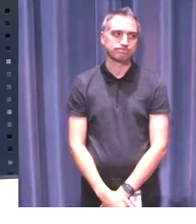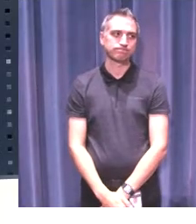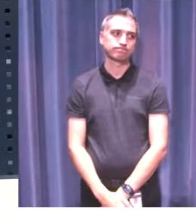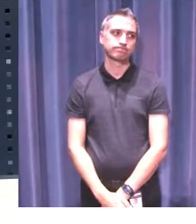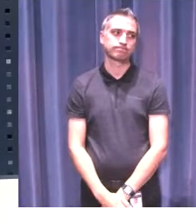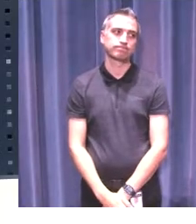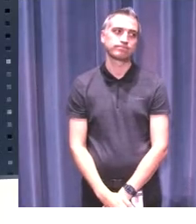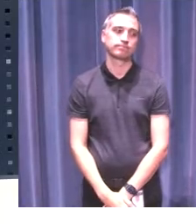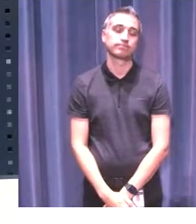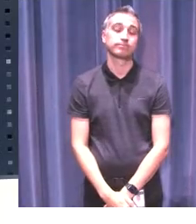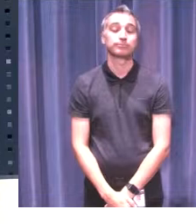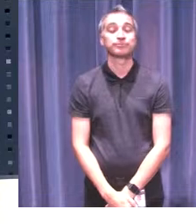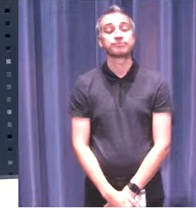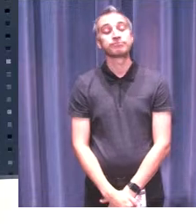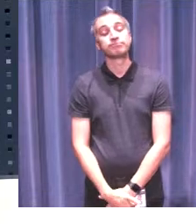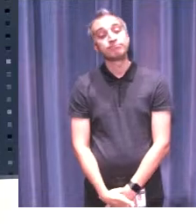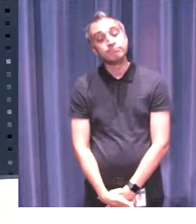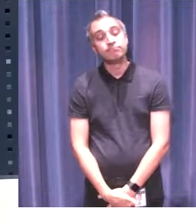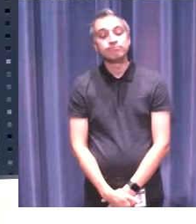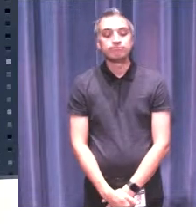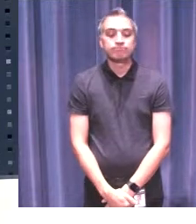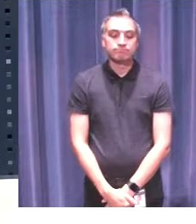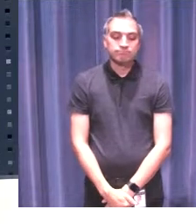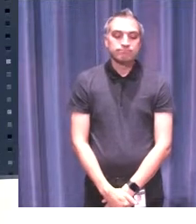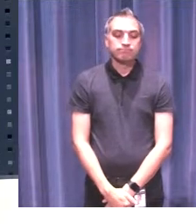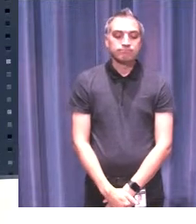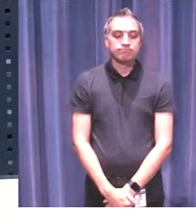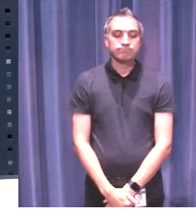Well, I think the